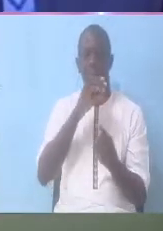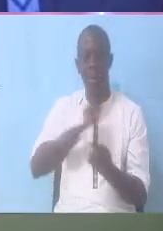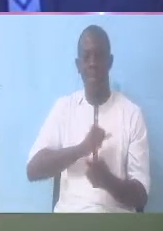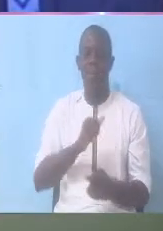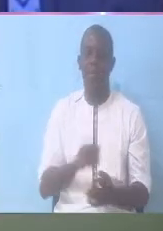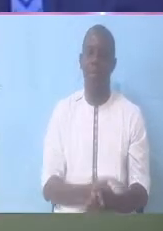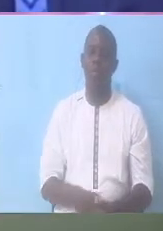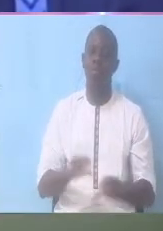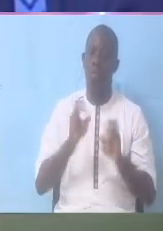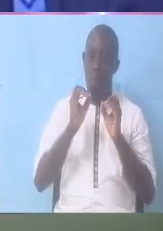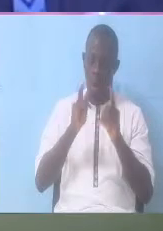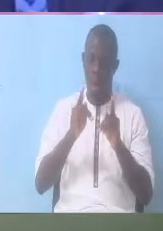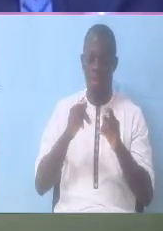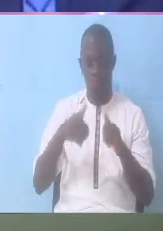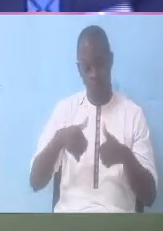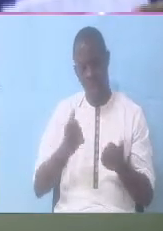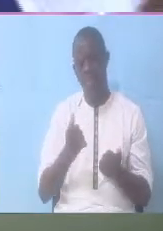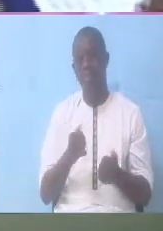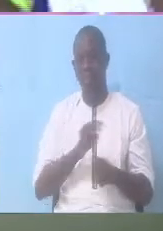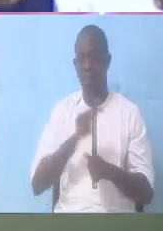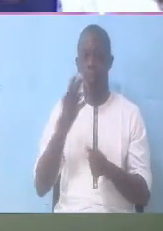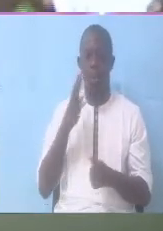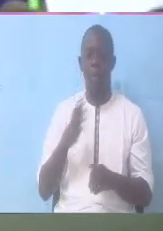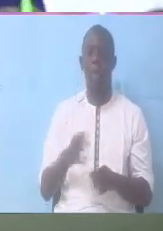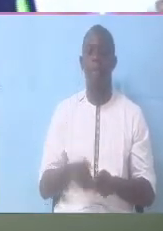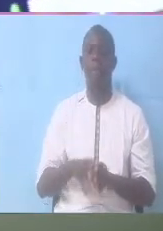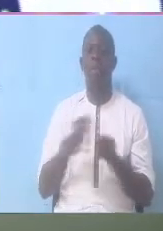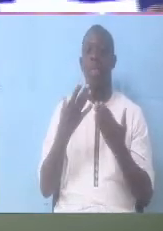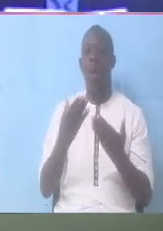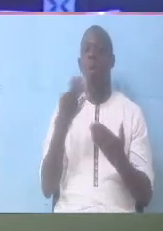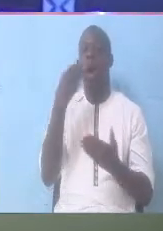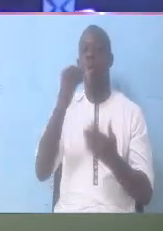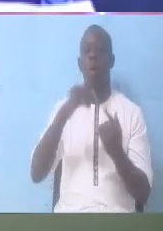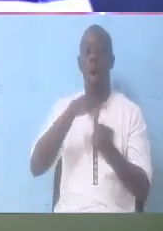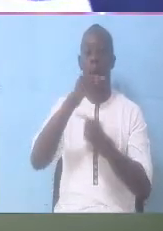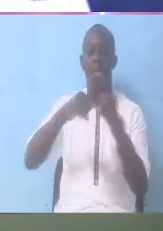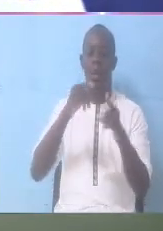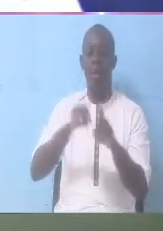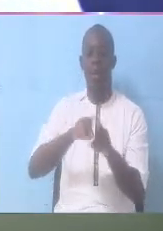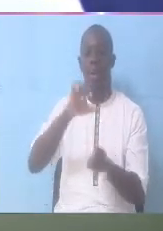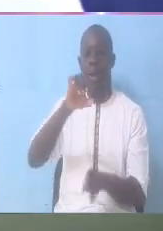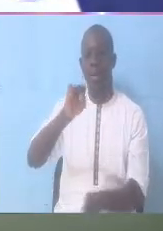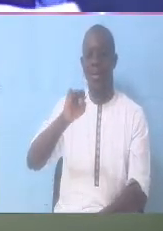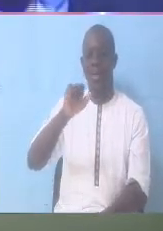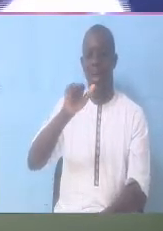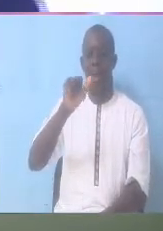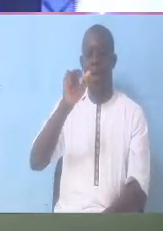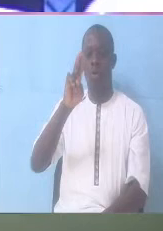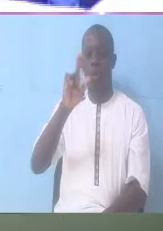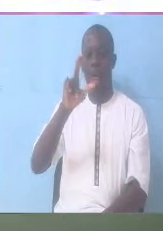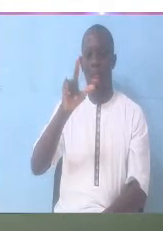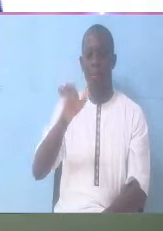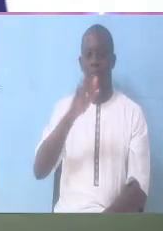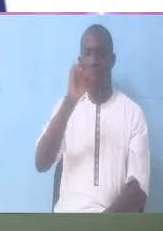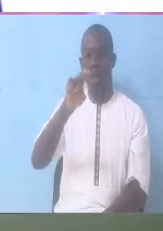Okay, fantastic. Rare. How about Soldau and Mahawacham?